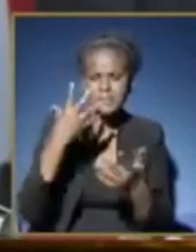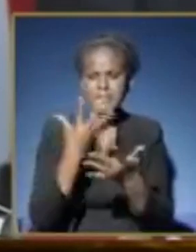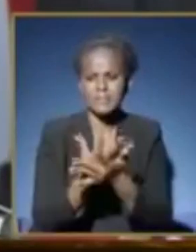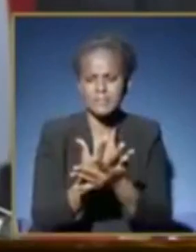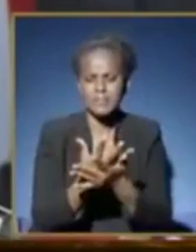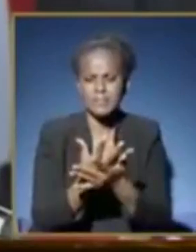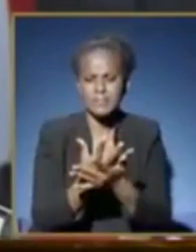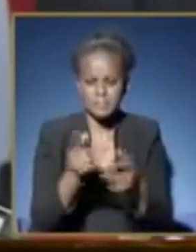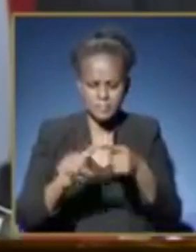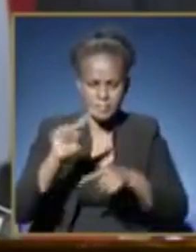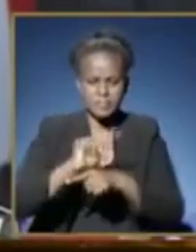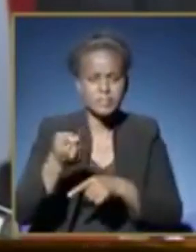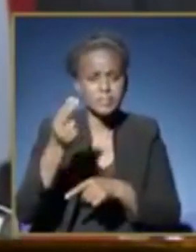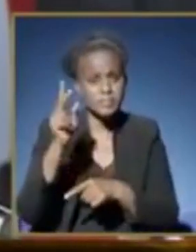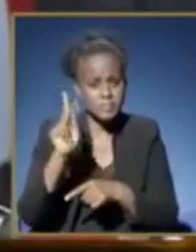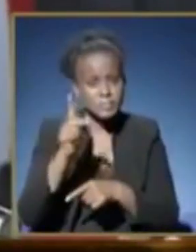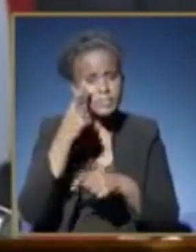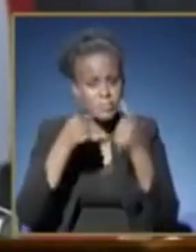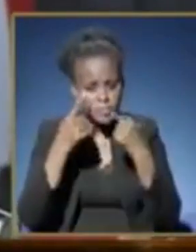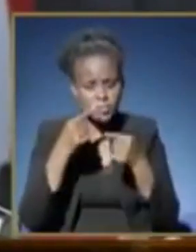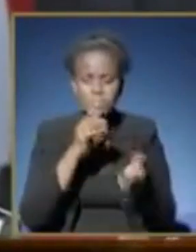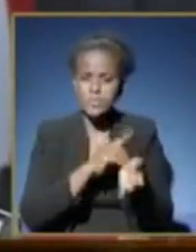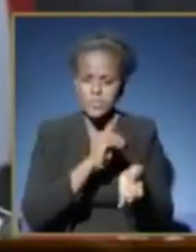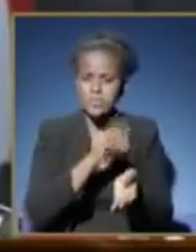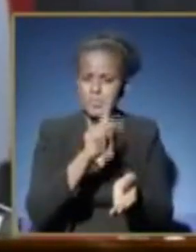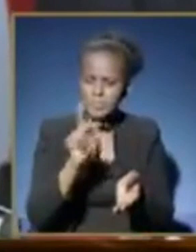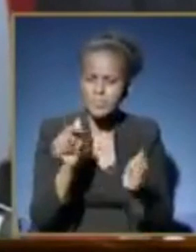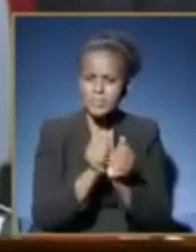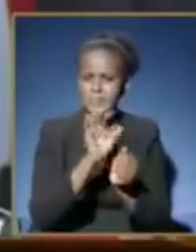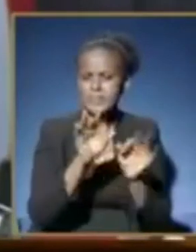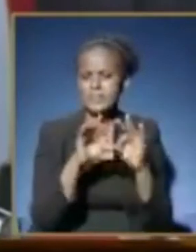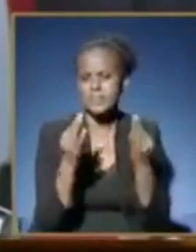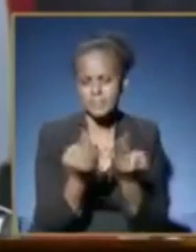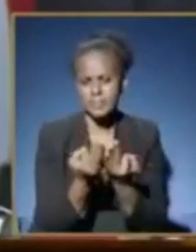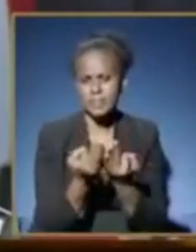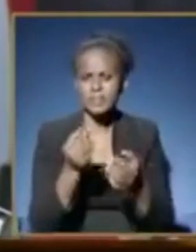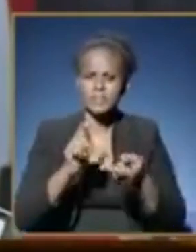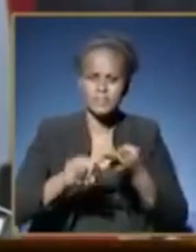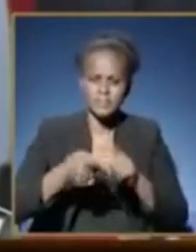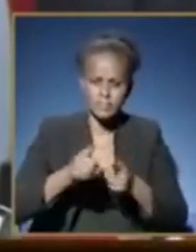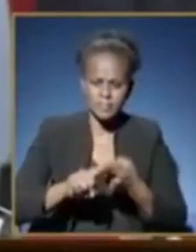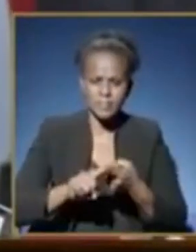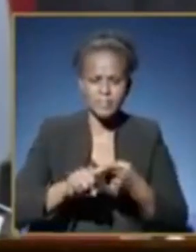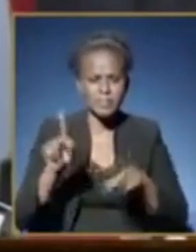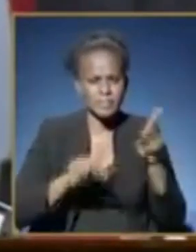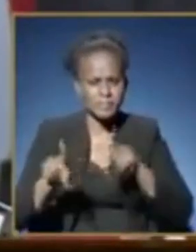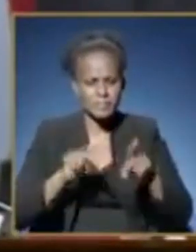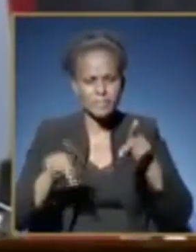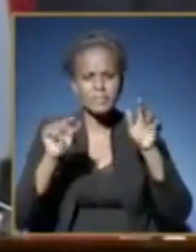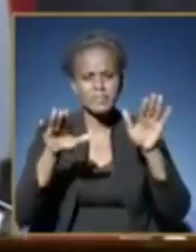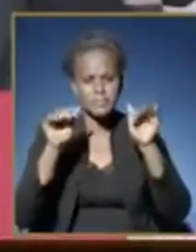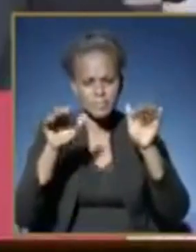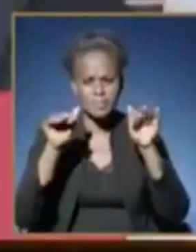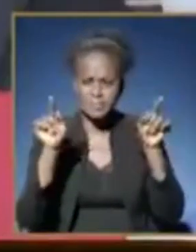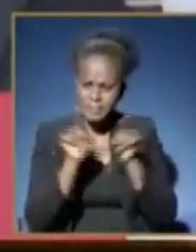Today, the United Kingdom mourns Dr. Kaunda's passing alongside his family, his friends, and the people of Zimbabwe, and indeed